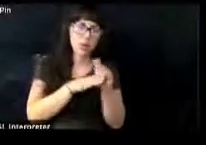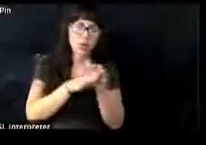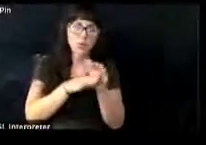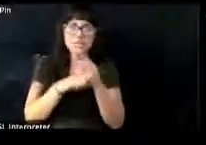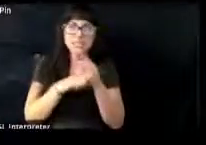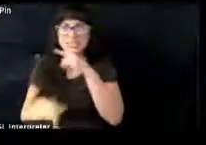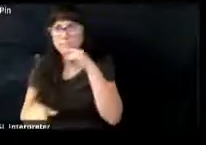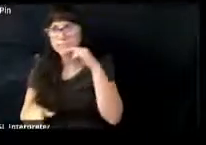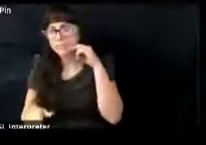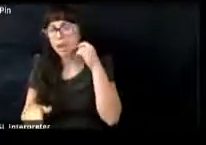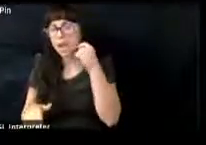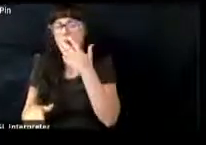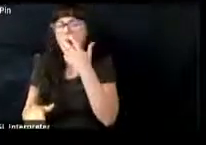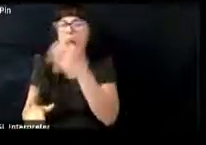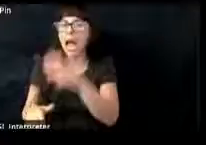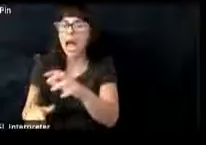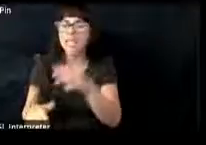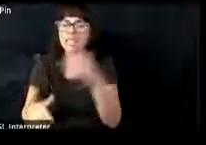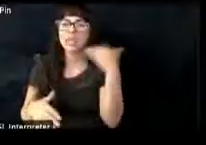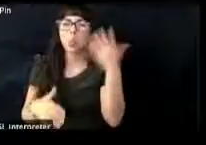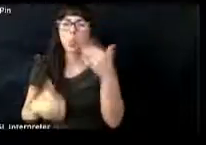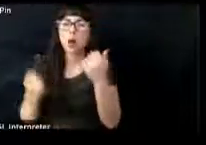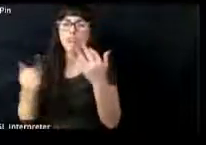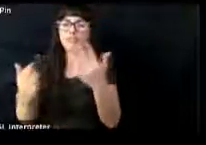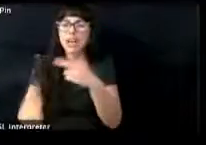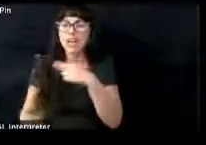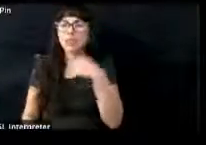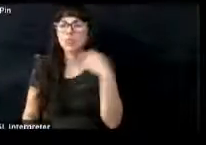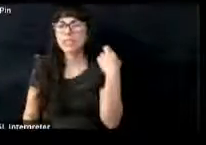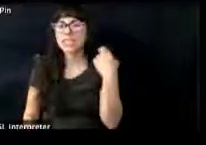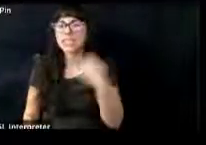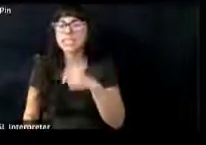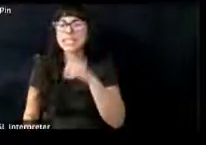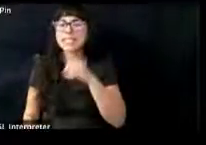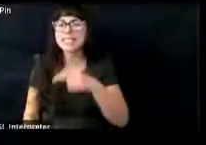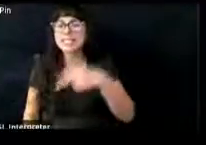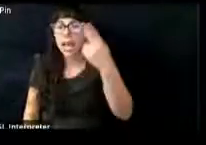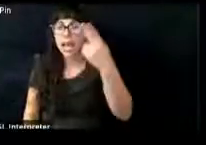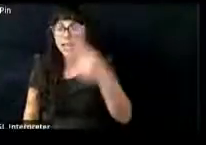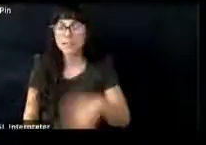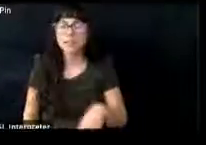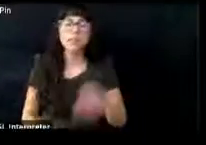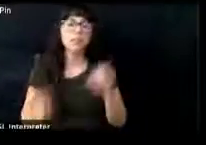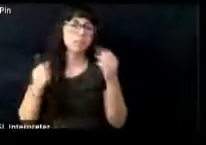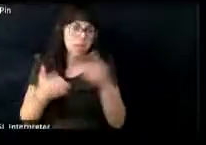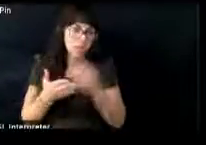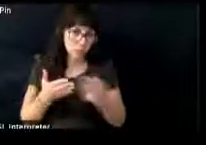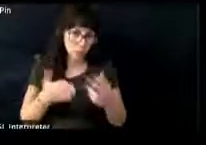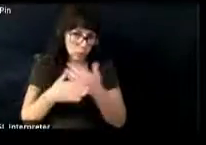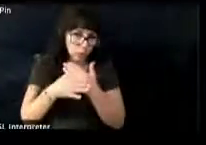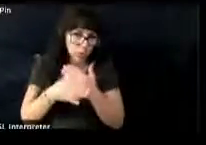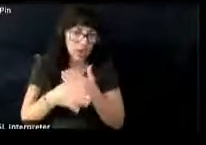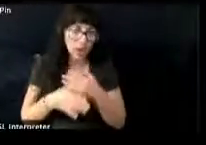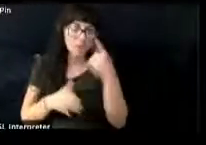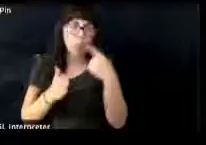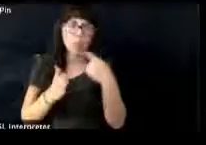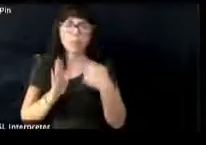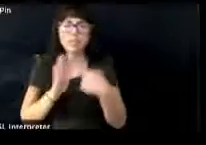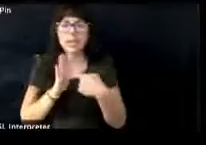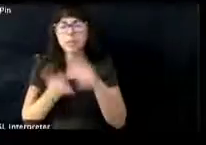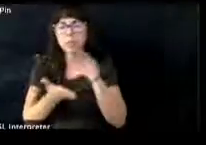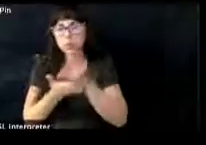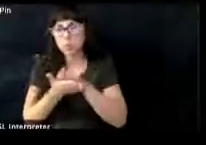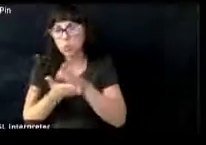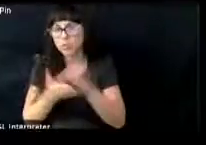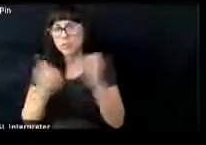risks are high. We also share a lot of resources in terms of our schools. You know, we have multiple school districts that